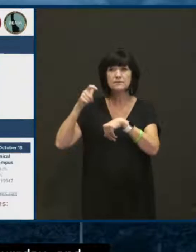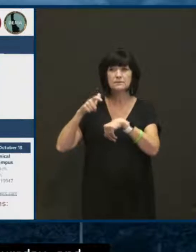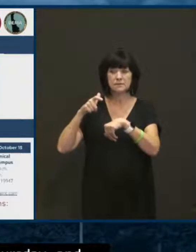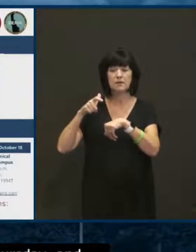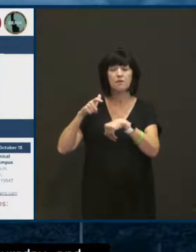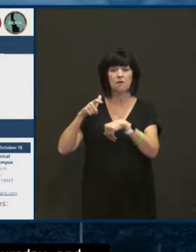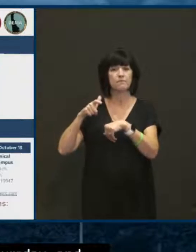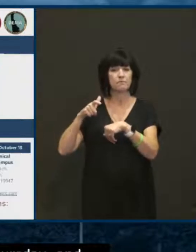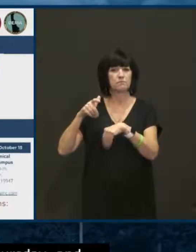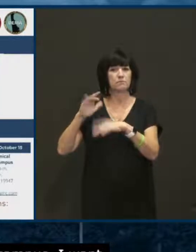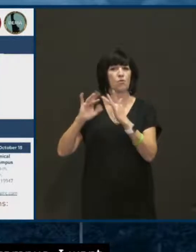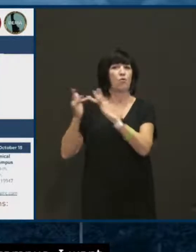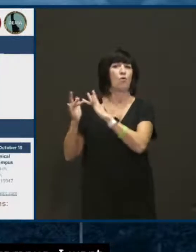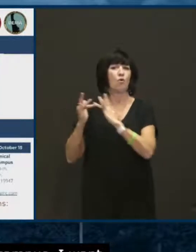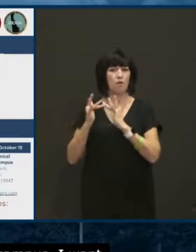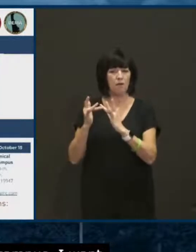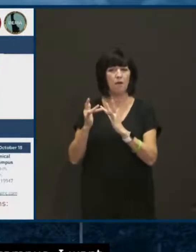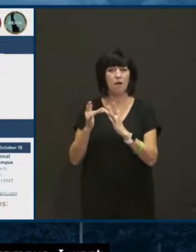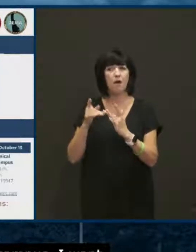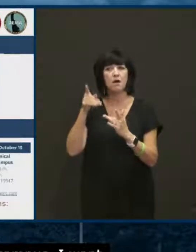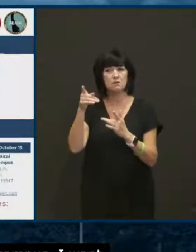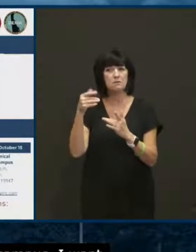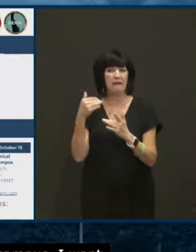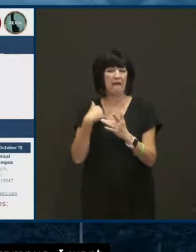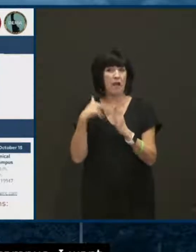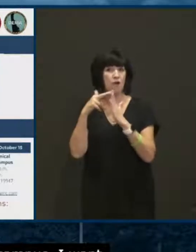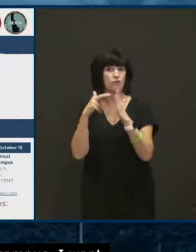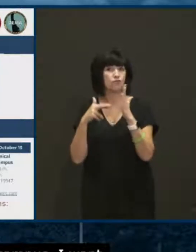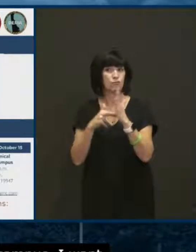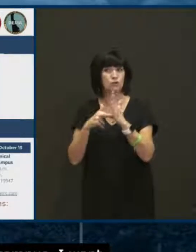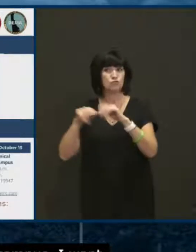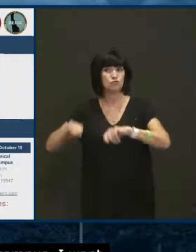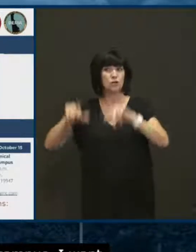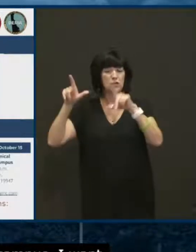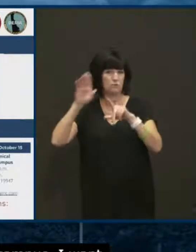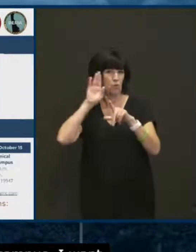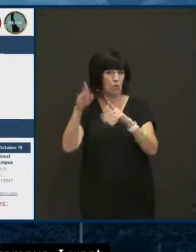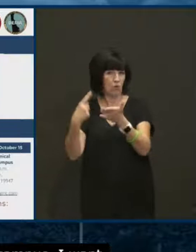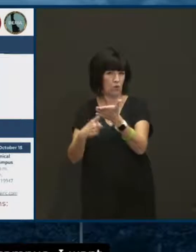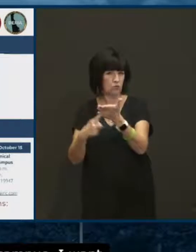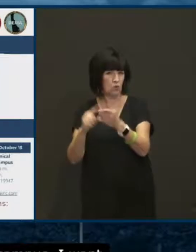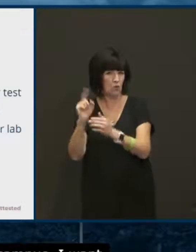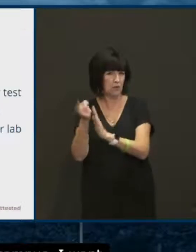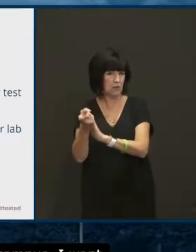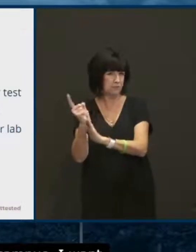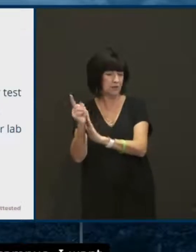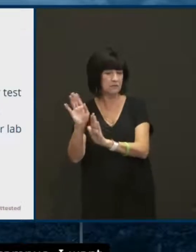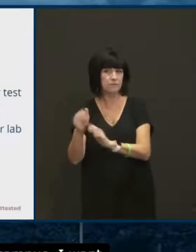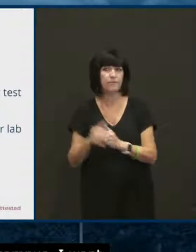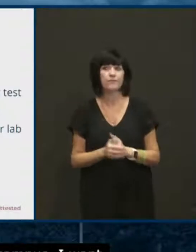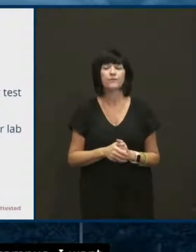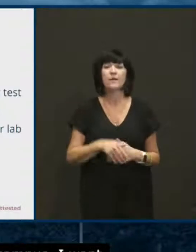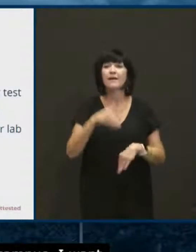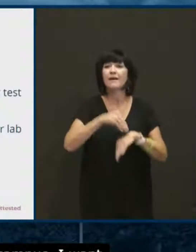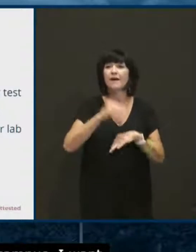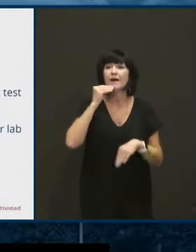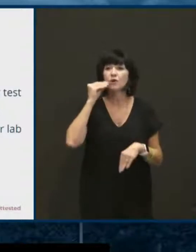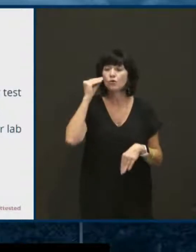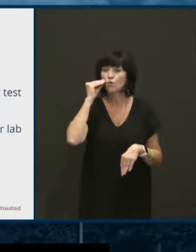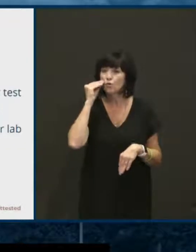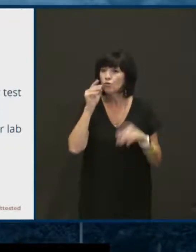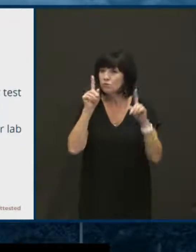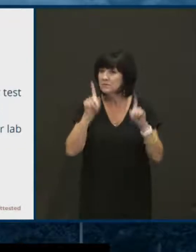registration portals. I believe it's a slide later on in here, but we'll get to that in a second. At-home testing, again, a very